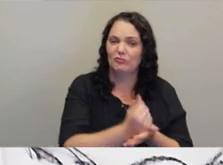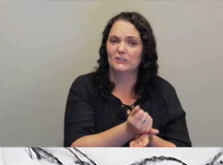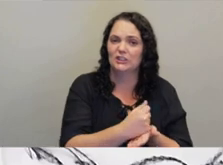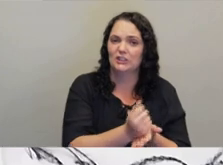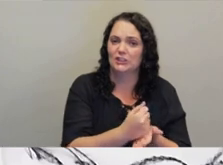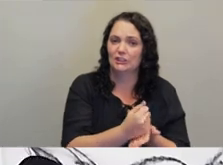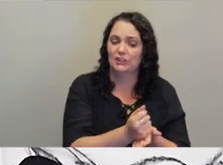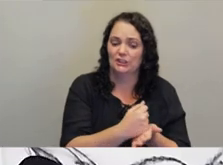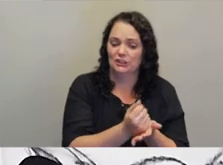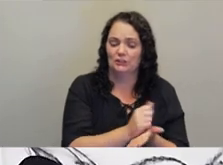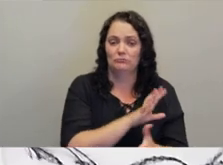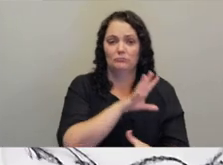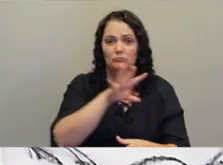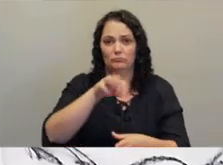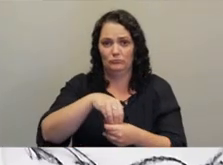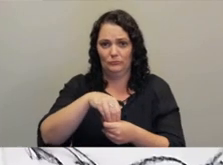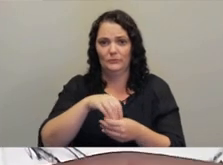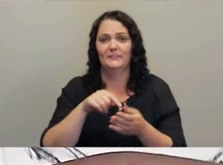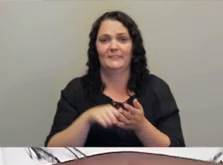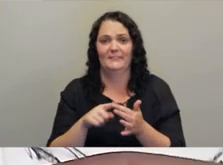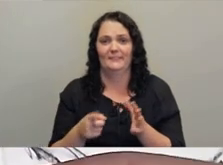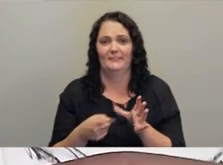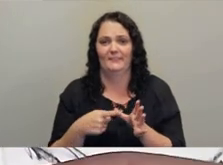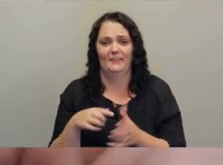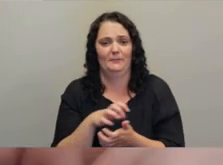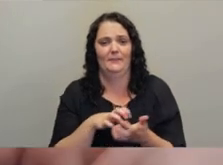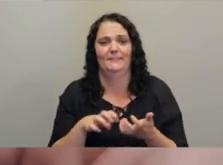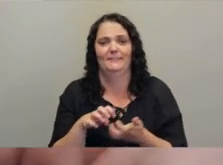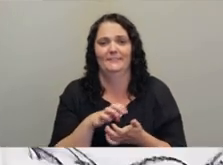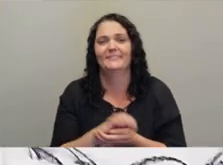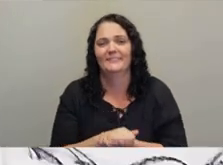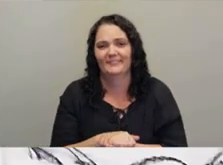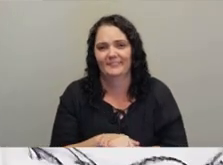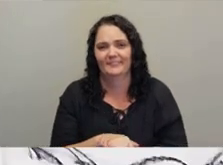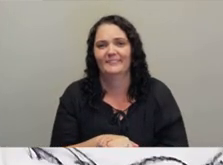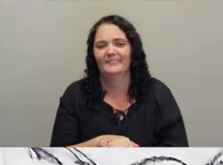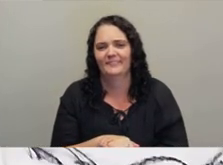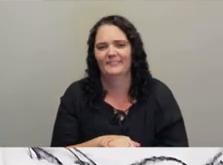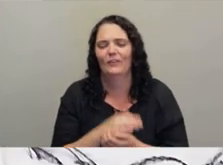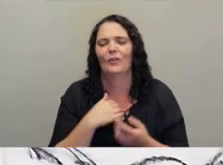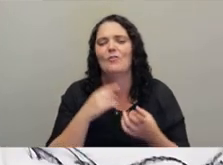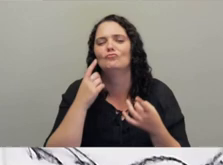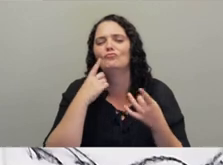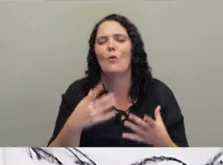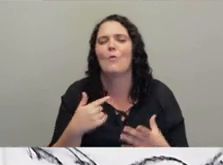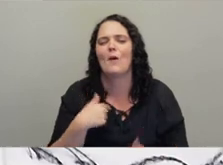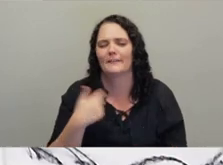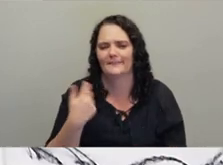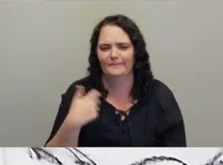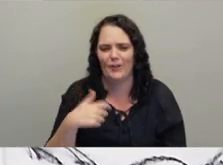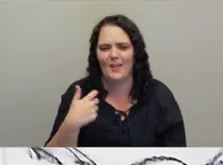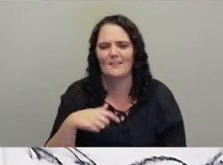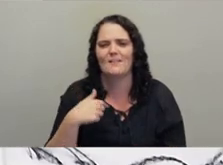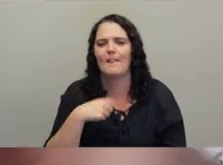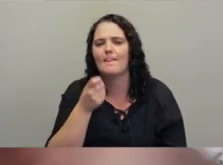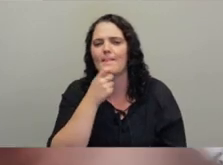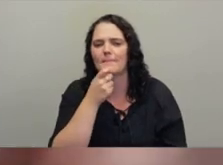put in with your tea-based ink. And I'll show it to you right now. I'll do a little bit of drawing with it. Here, let me shake it up. Give it a bit of a shake